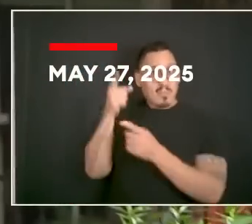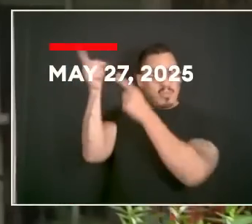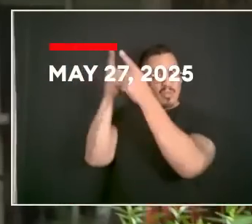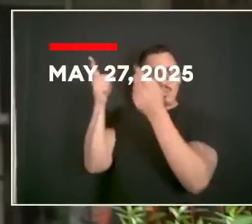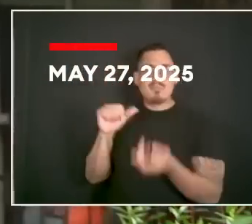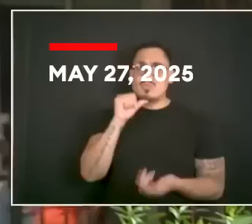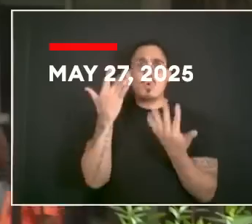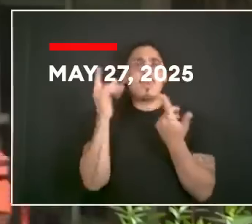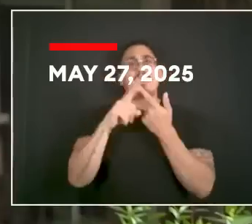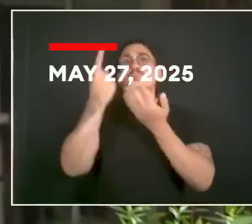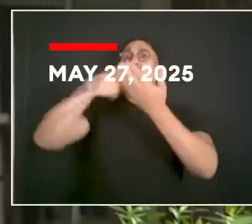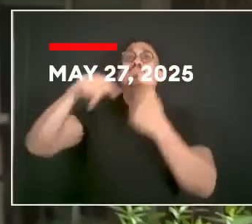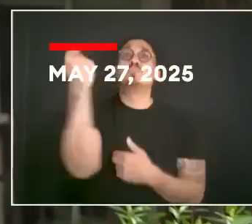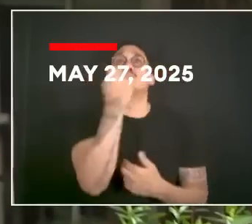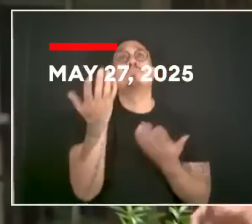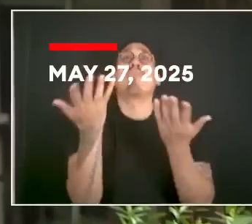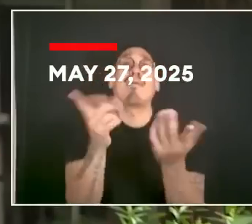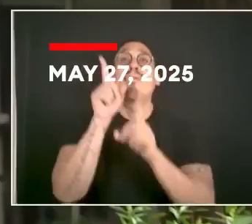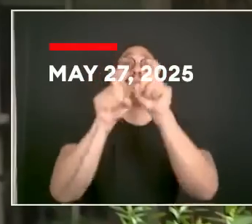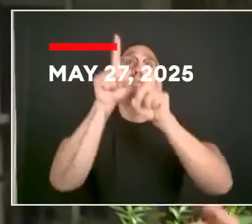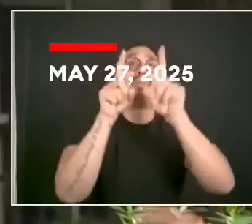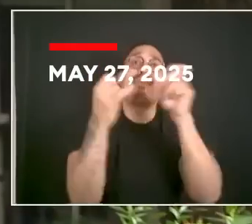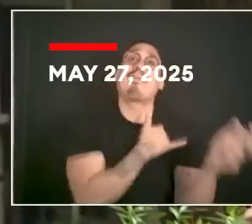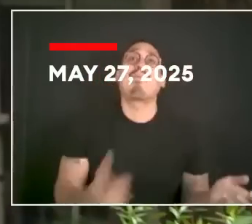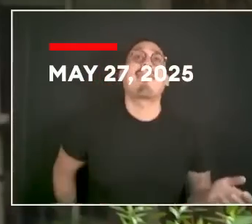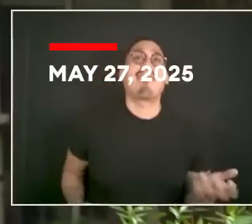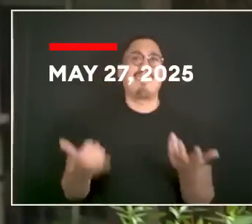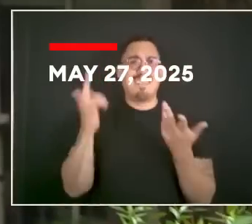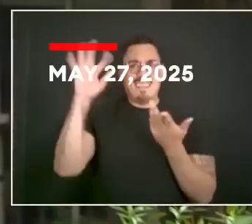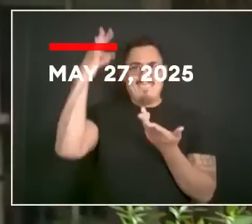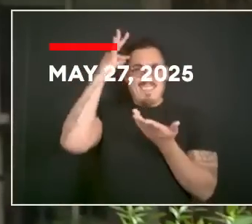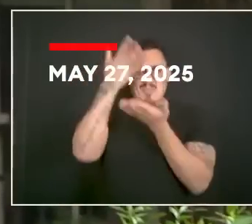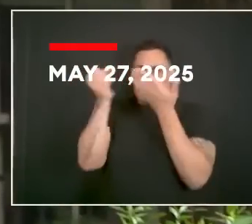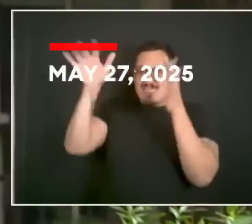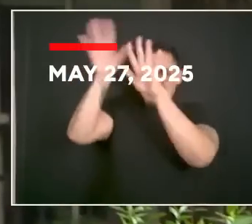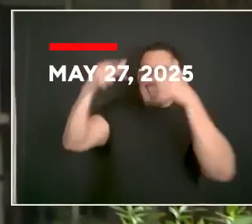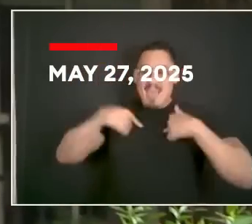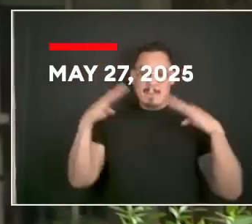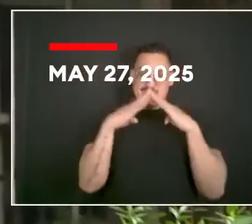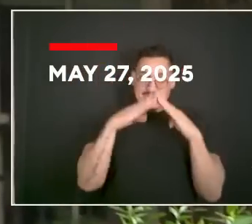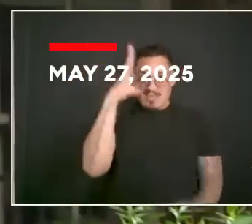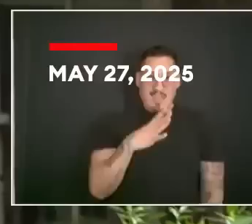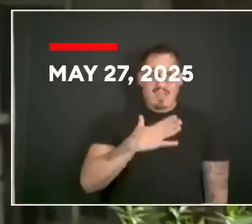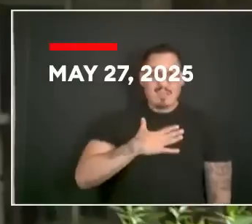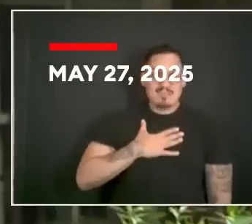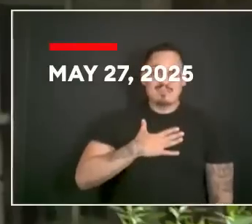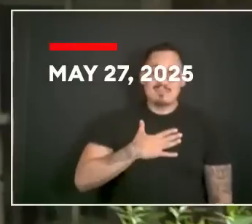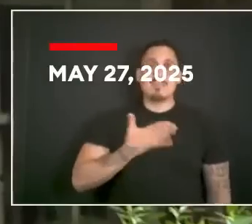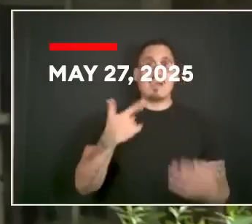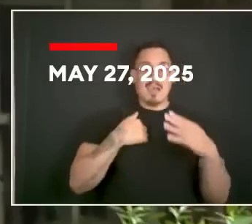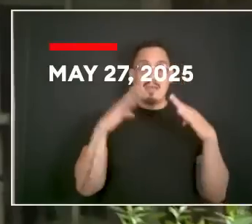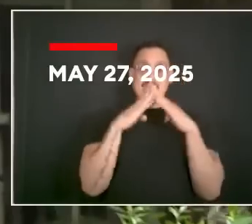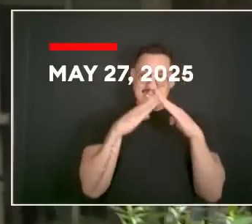me about questions that deal with other federal. I'm a city guy. I know it's hard for y'all to believe. I'm a city